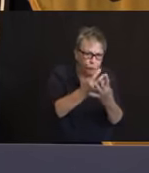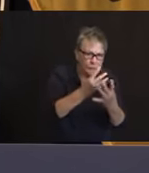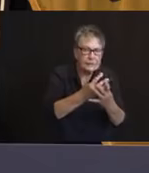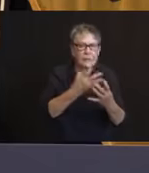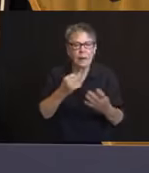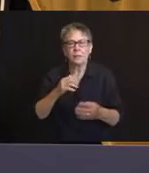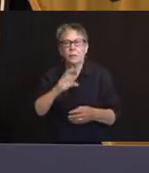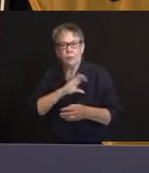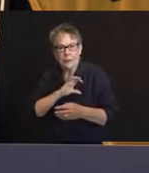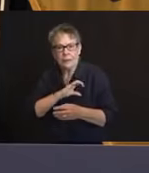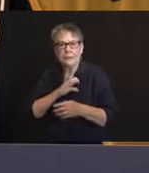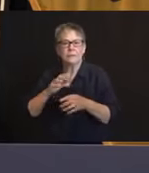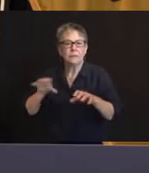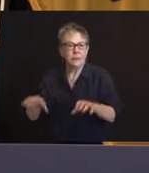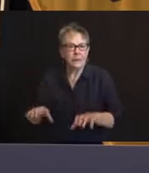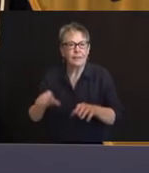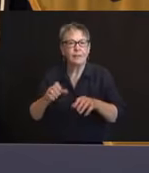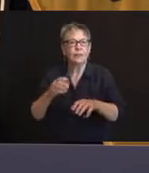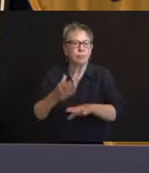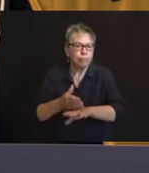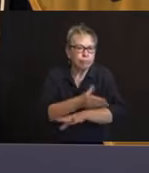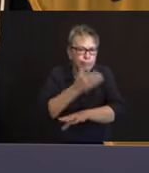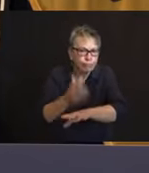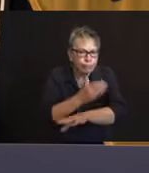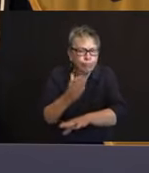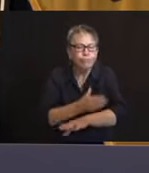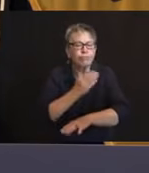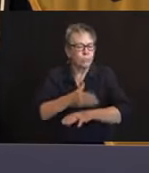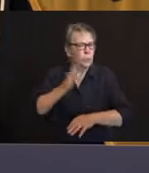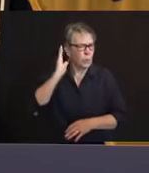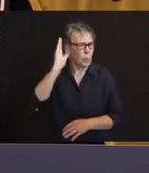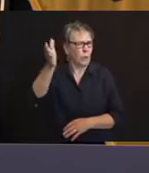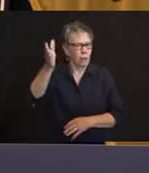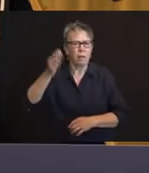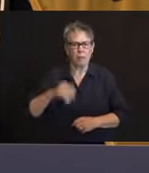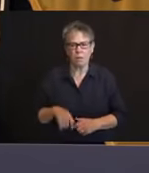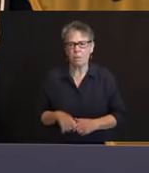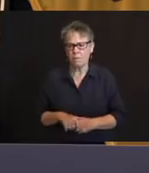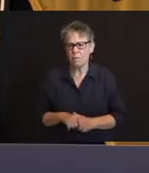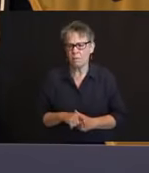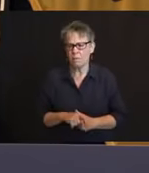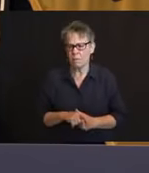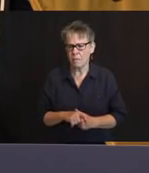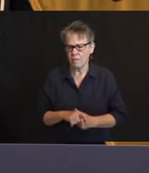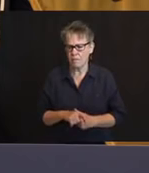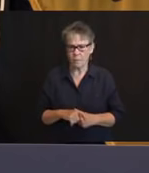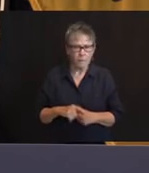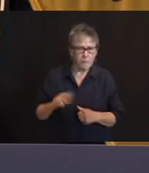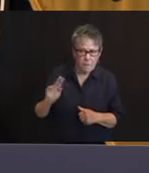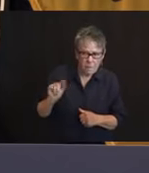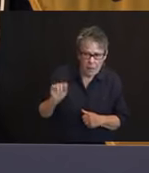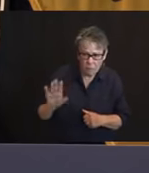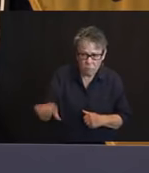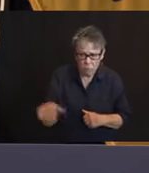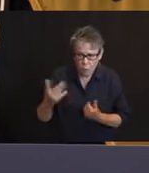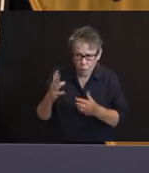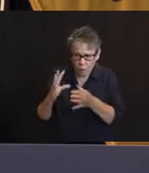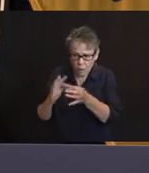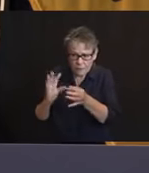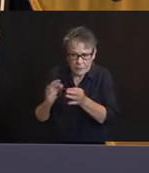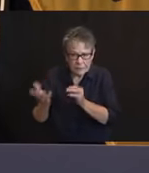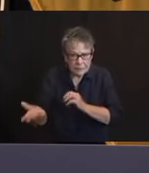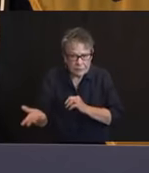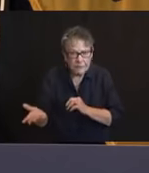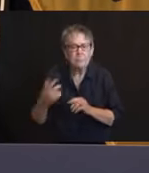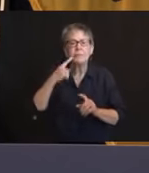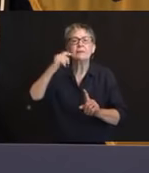Matt, do you want to add anything to that? Yeah, I would just to underscore what the governor just said. We've had very productive meetings on with the legislature, both on the